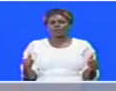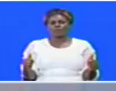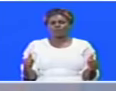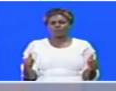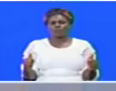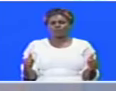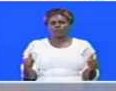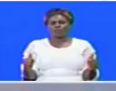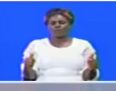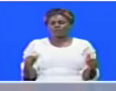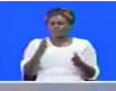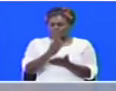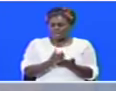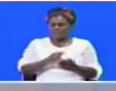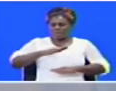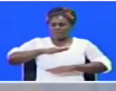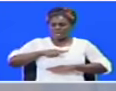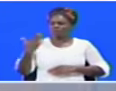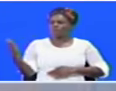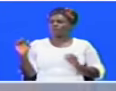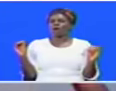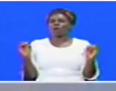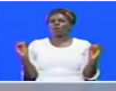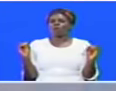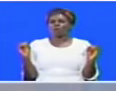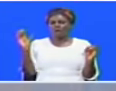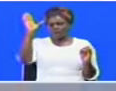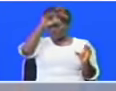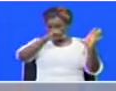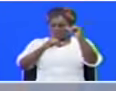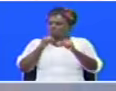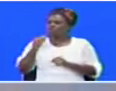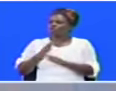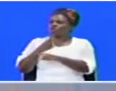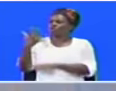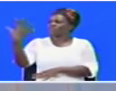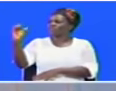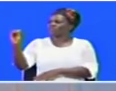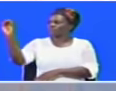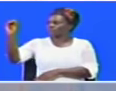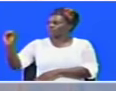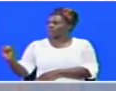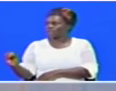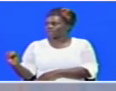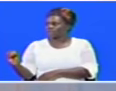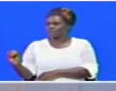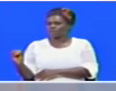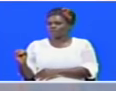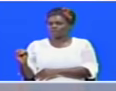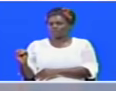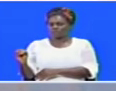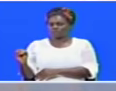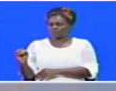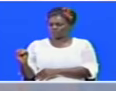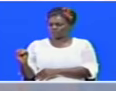of not enough ballot papers. The assumption that not more than 50% of, can turn up